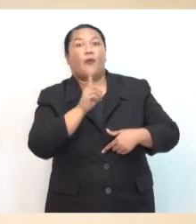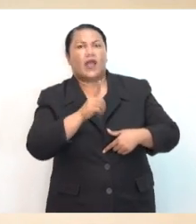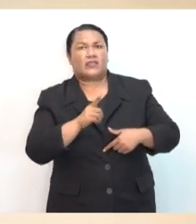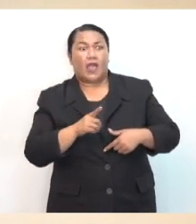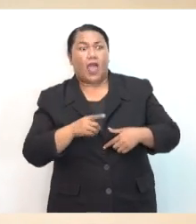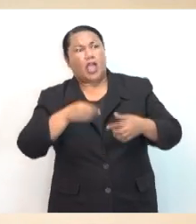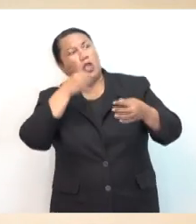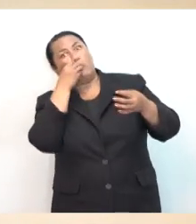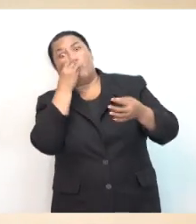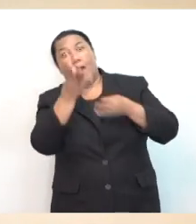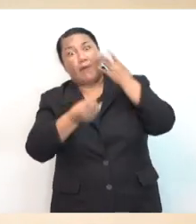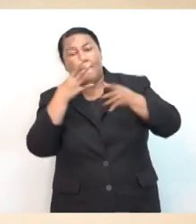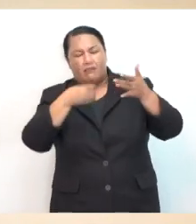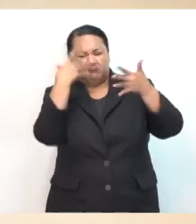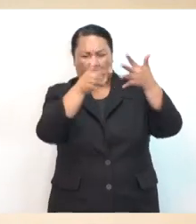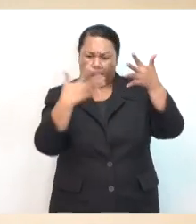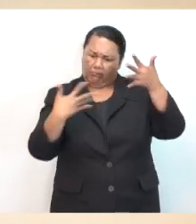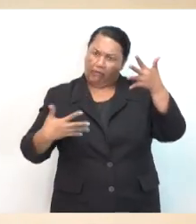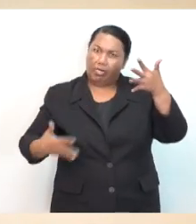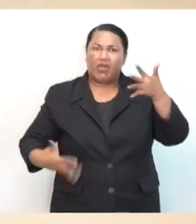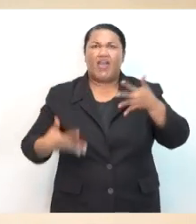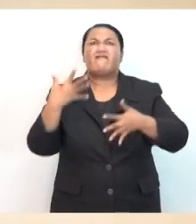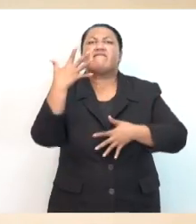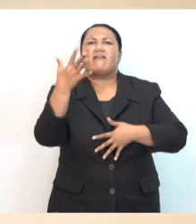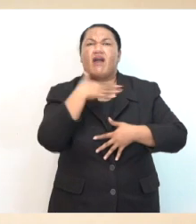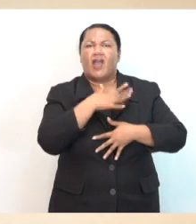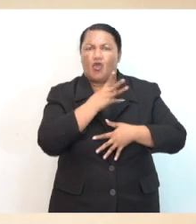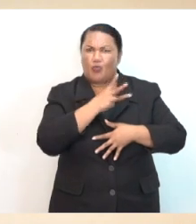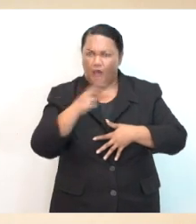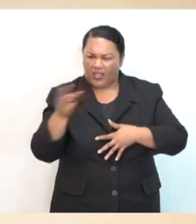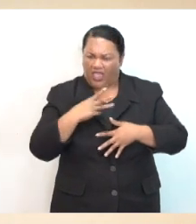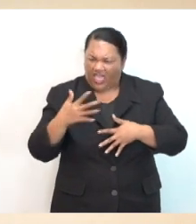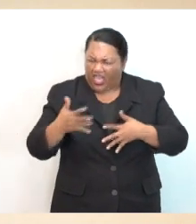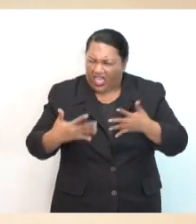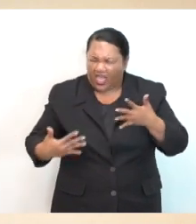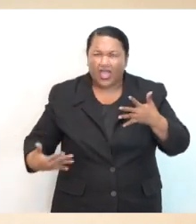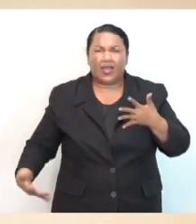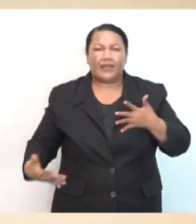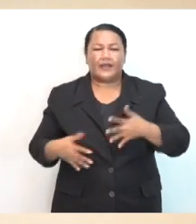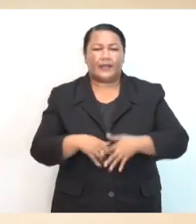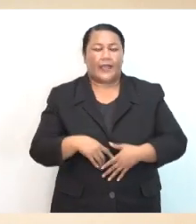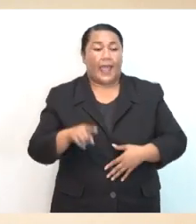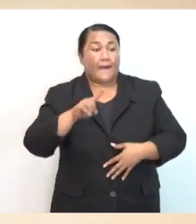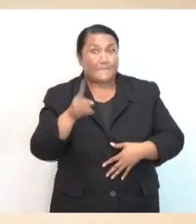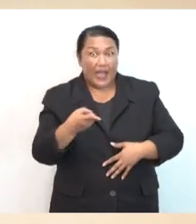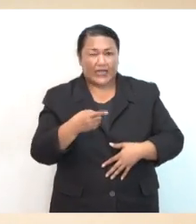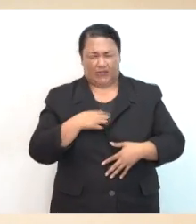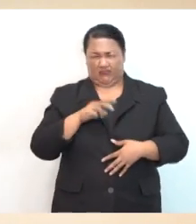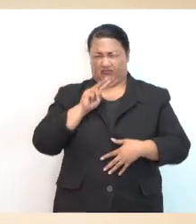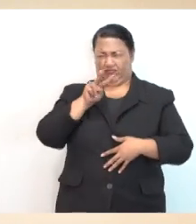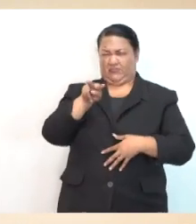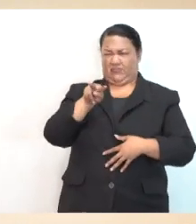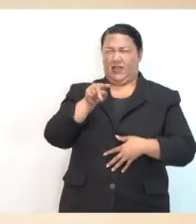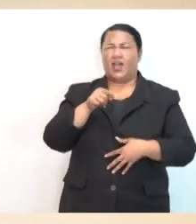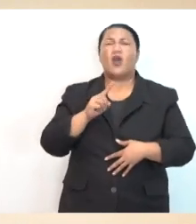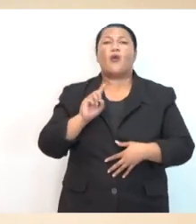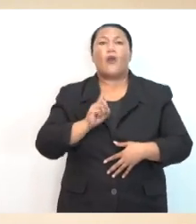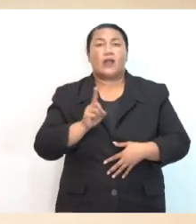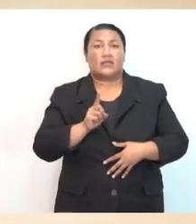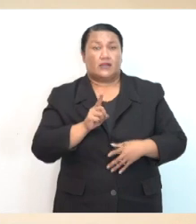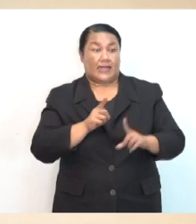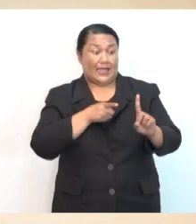fact. After 16 years of watching Mr. Qayyum, it is striking that some things never change. He pretends not to